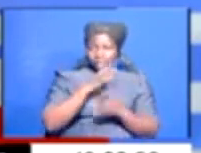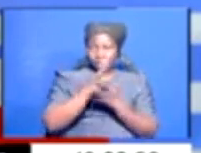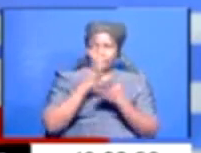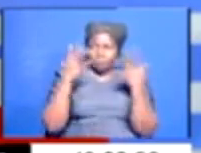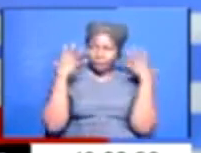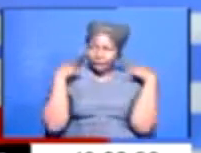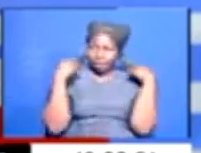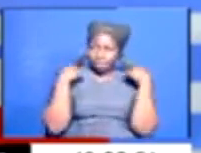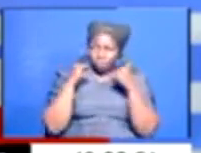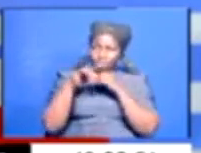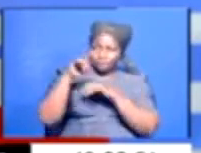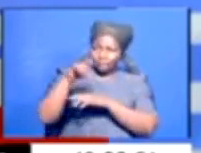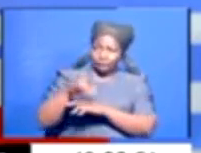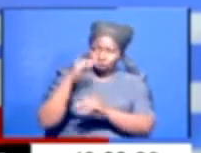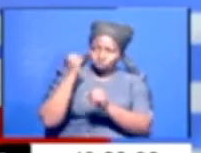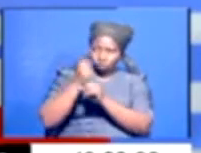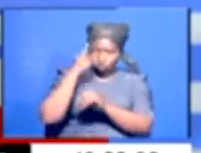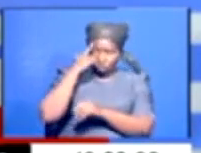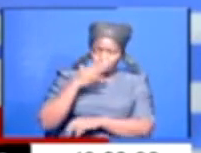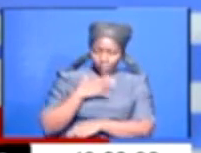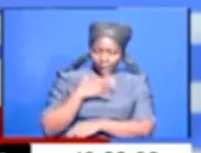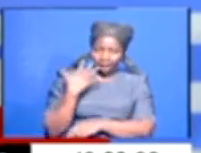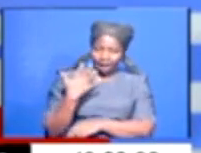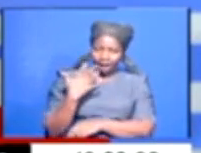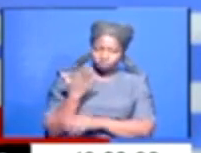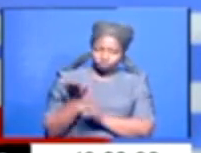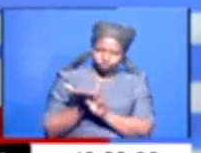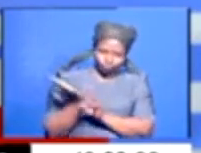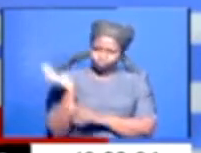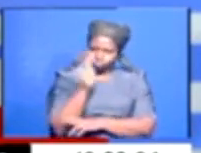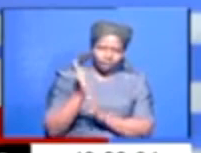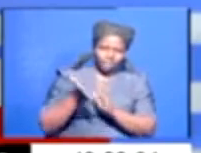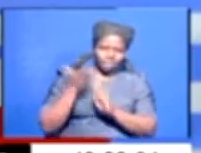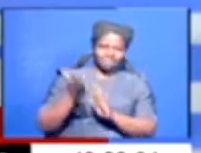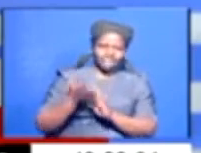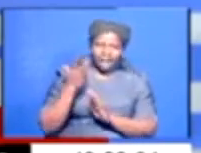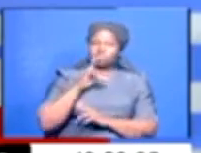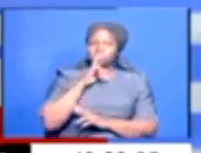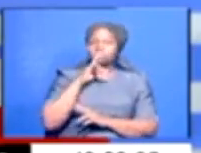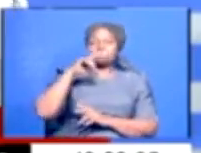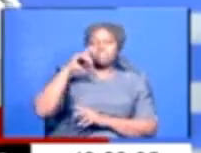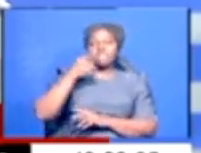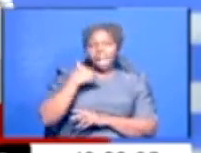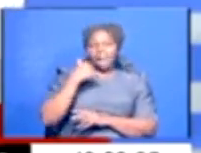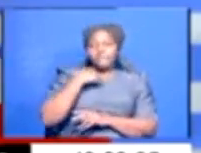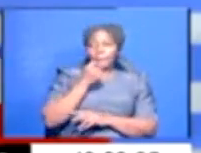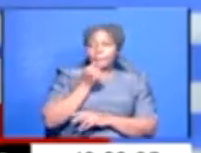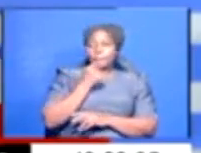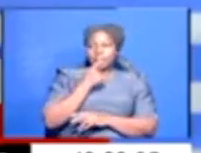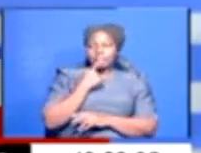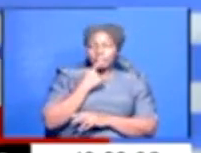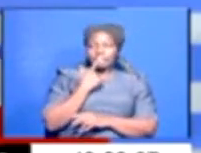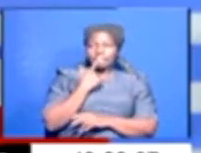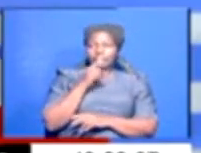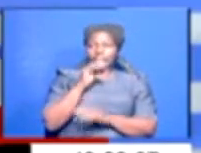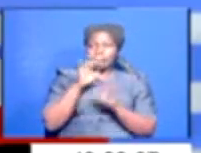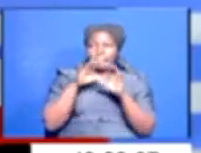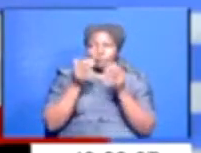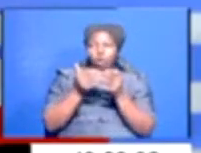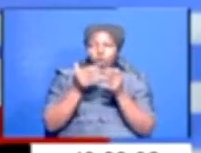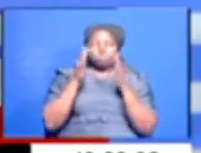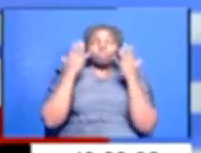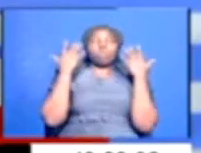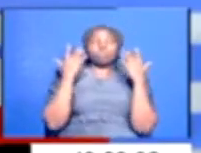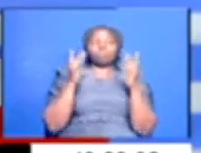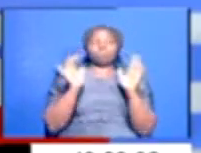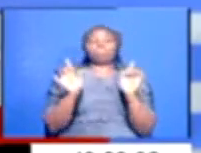in order to speed my arm release. So we have the medicine ball. You lie on your back, you throw it up